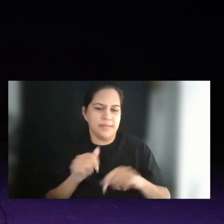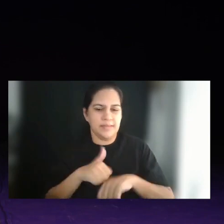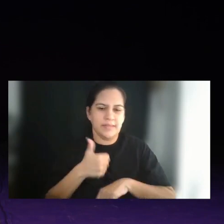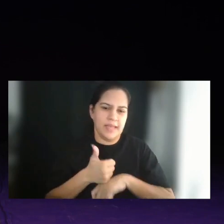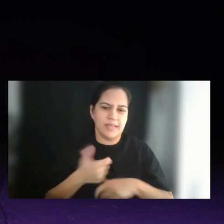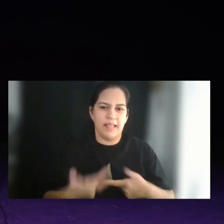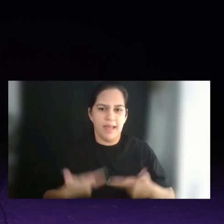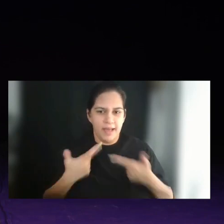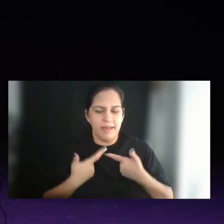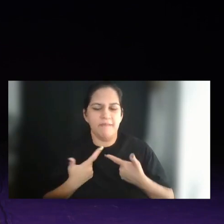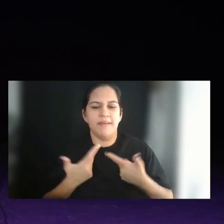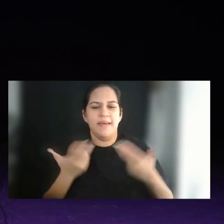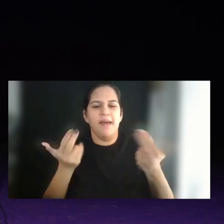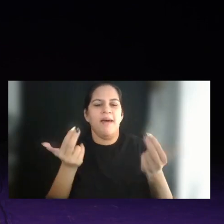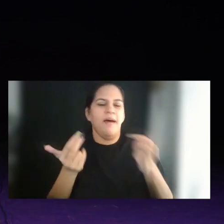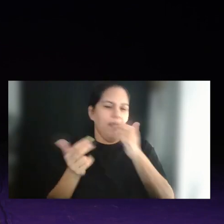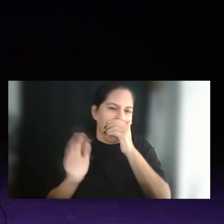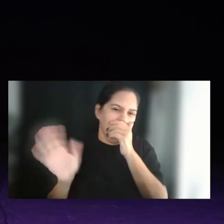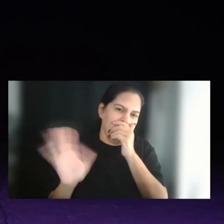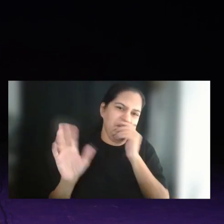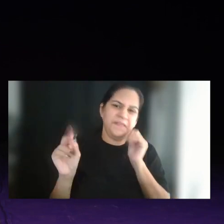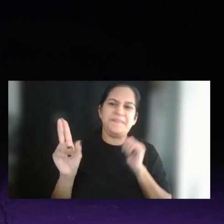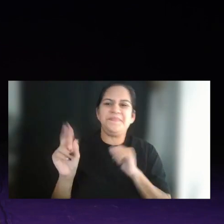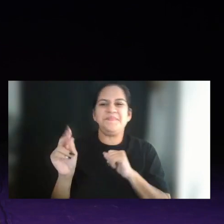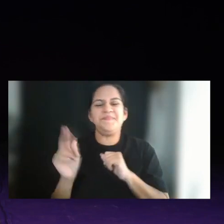no! He says,